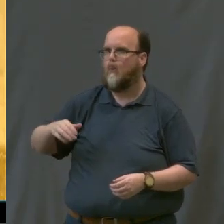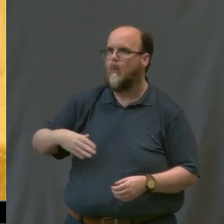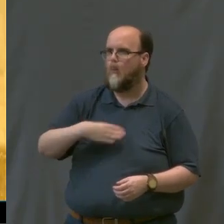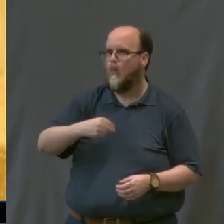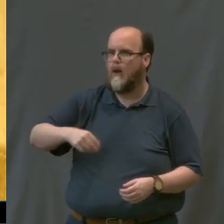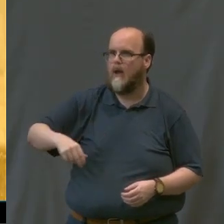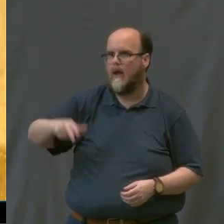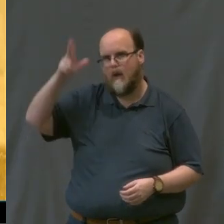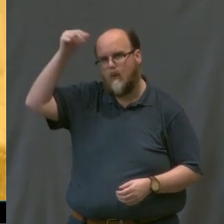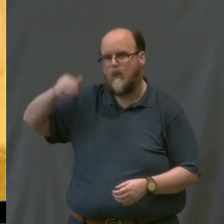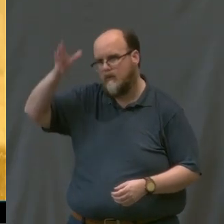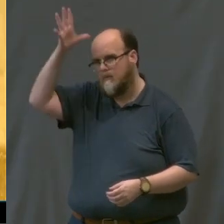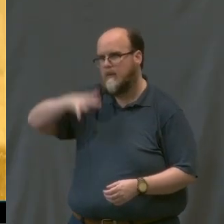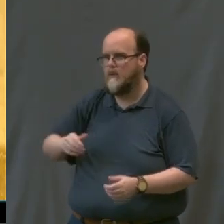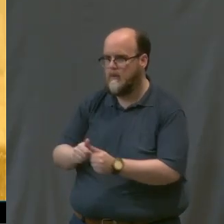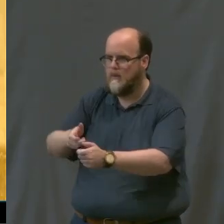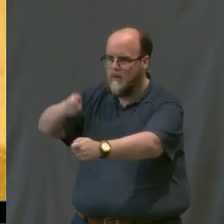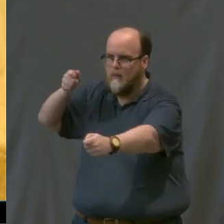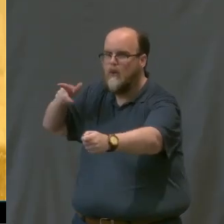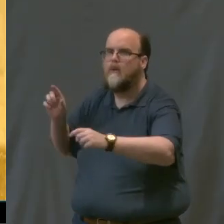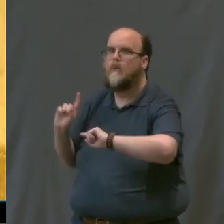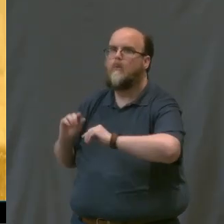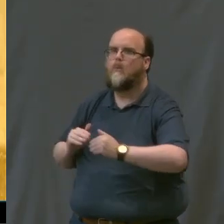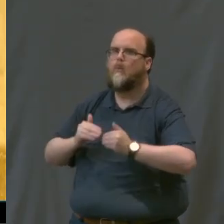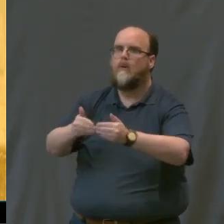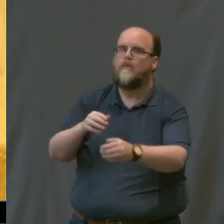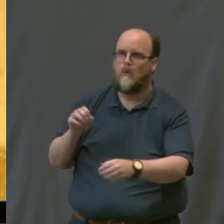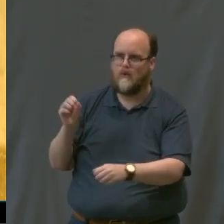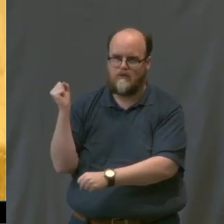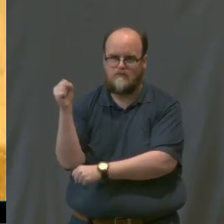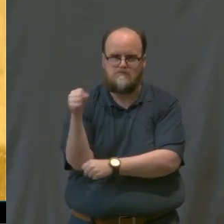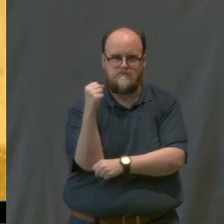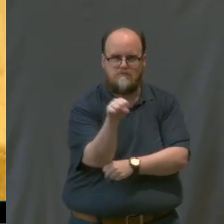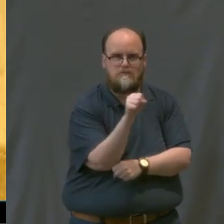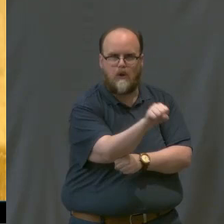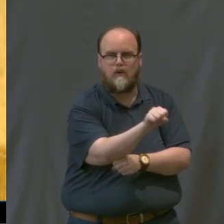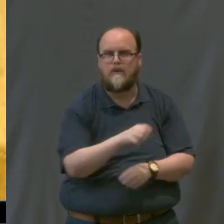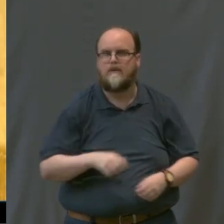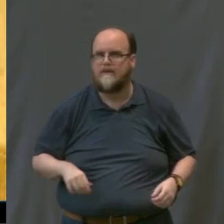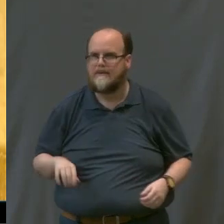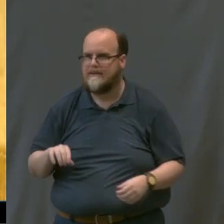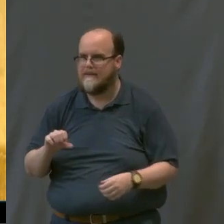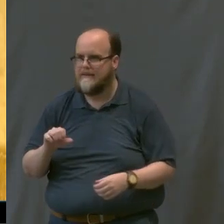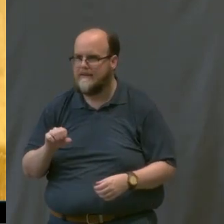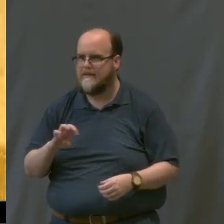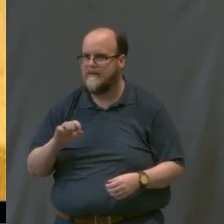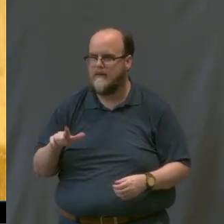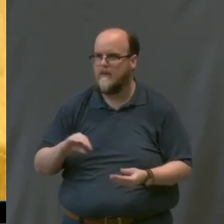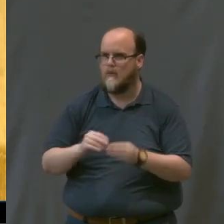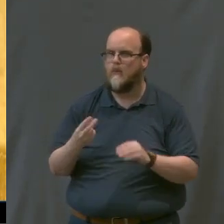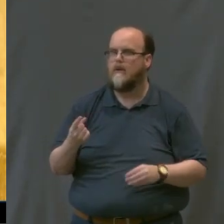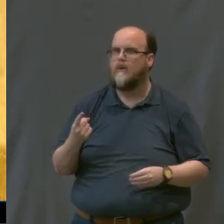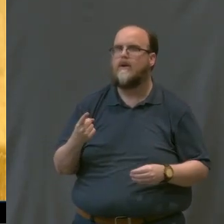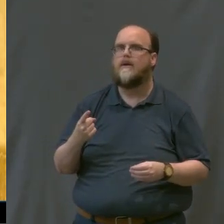when he went forth to conquer, and he went forth conquering and to conquer. Seal number 1, determination to